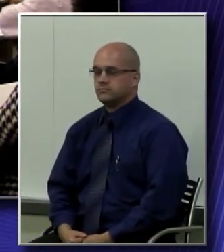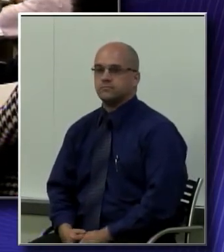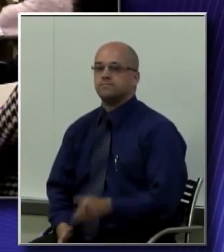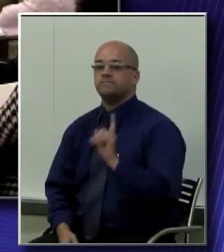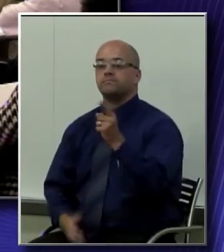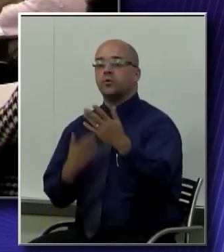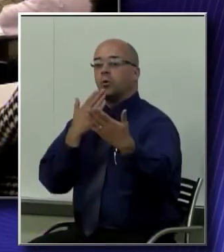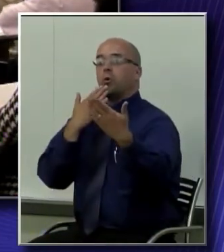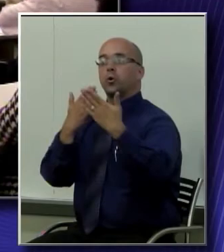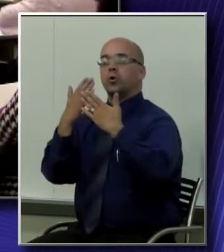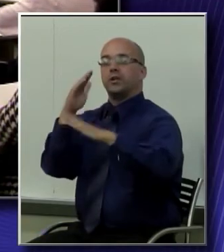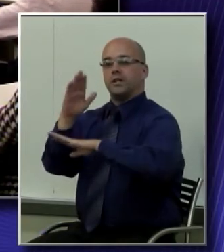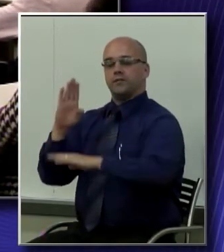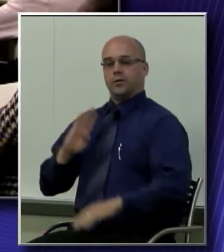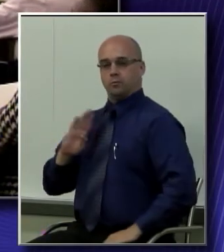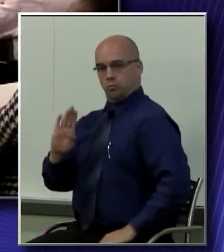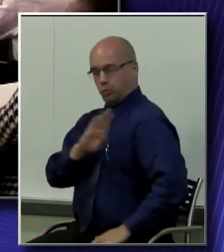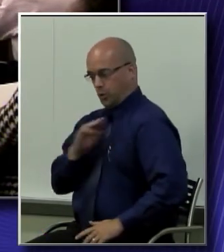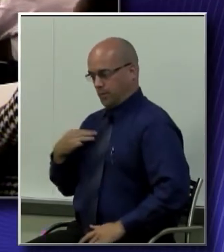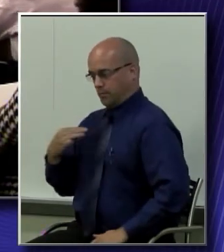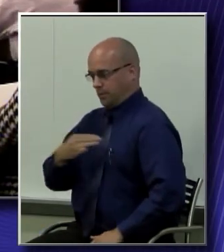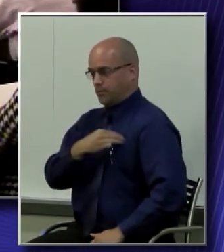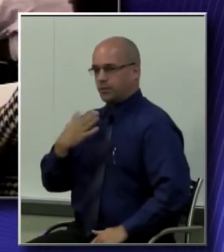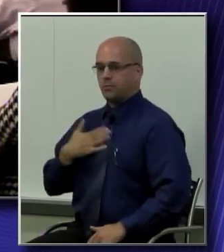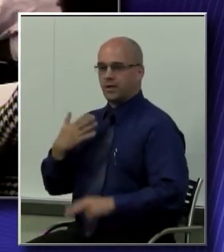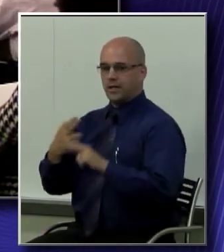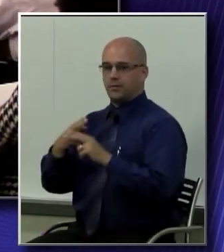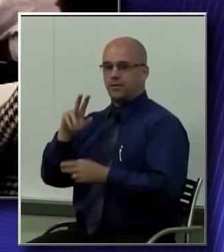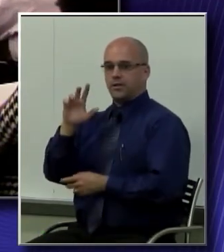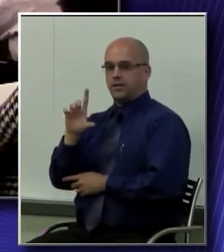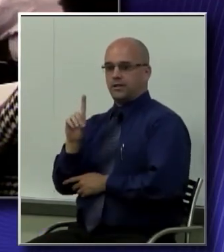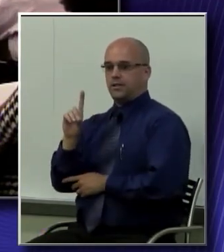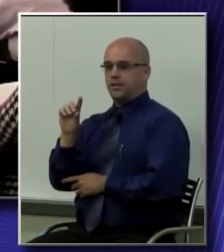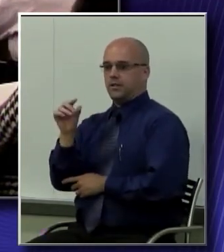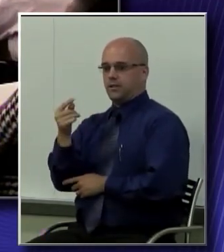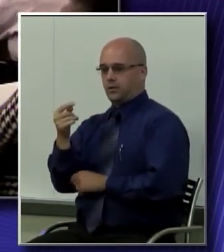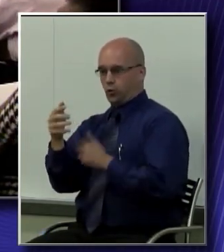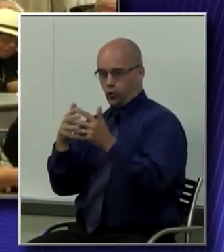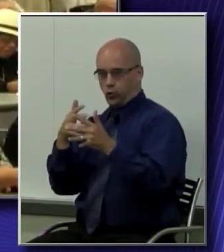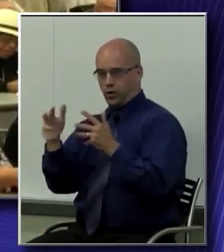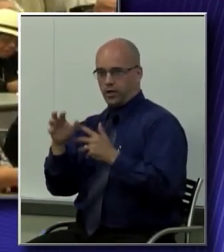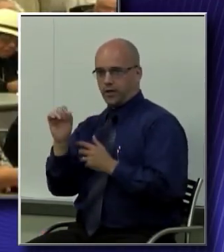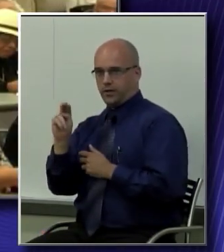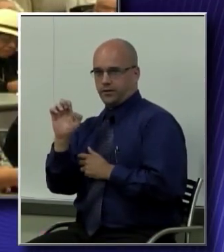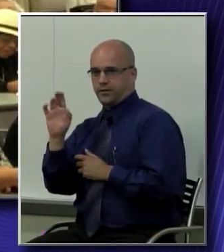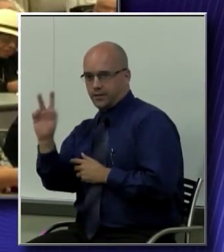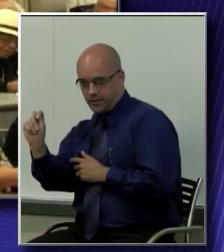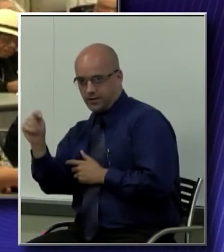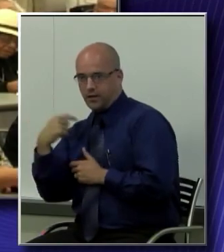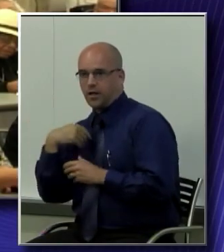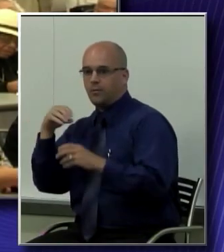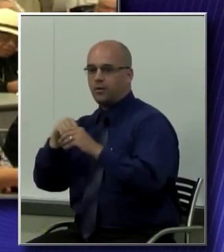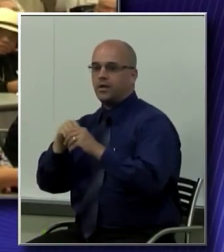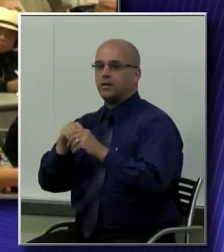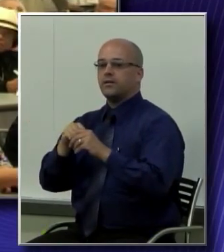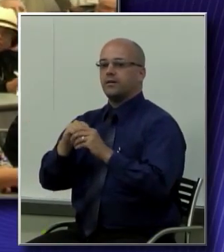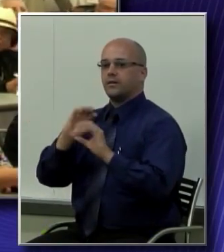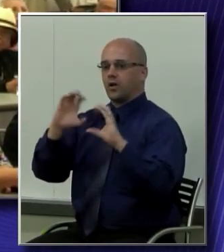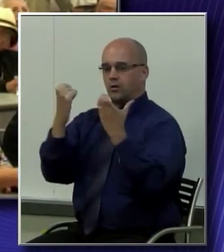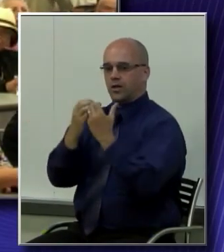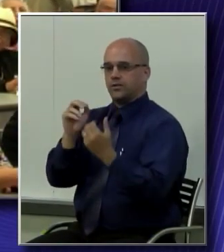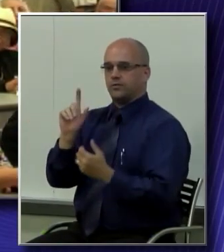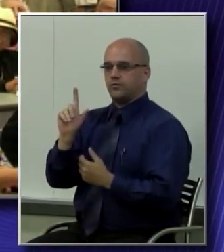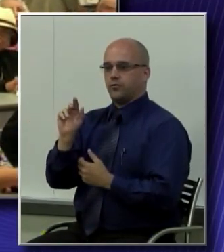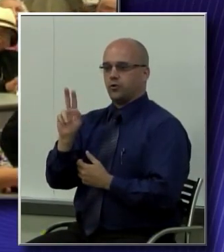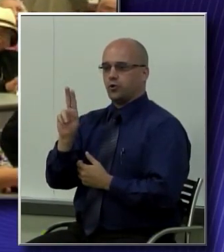Good evening, members of the board. I am T. Greg Doucette, a member of the North Carolina Central University class of 2012, and I live